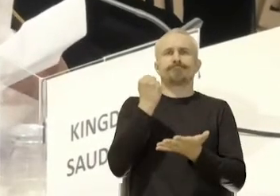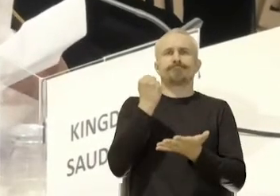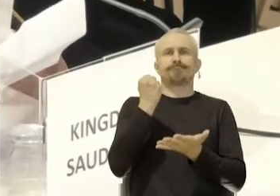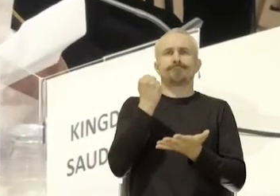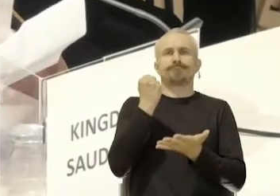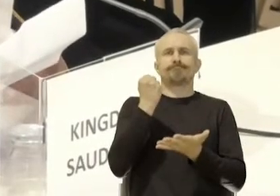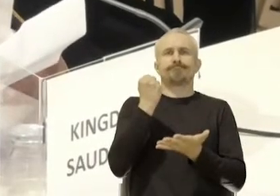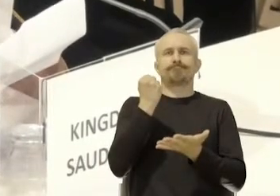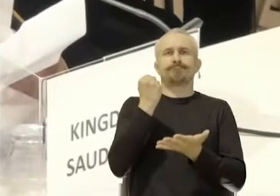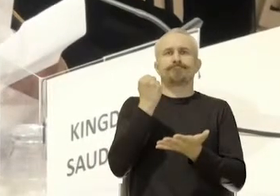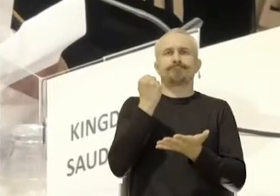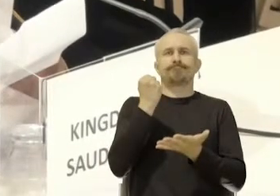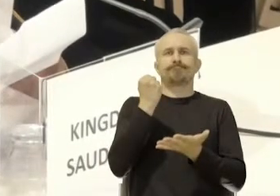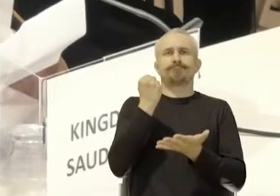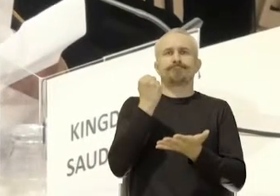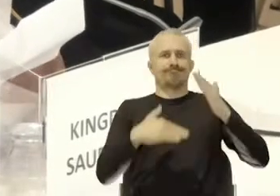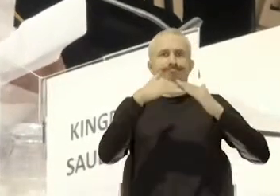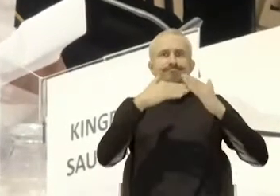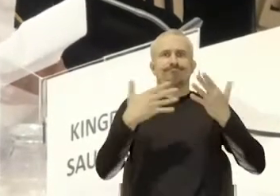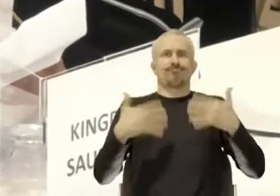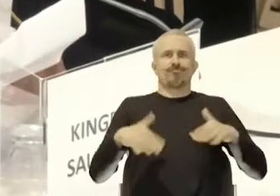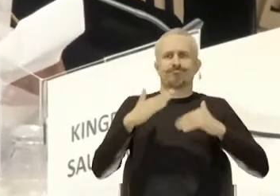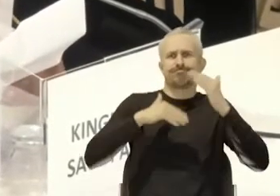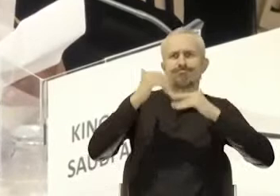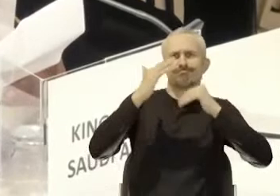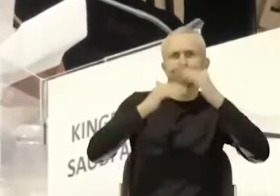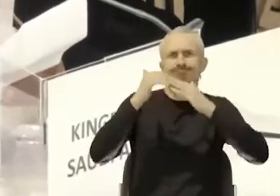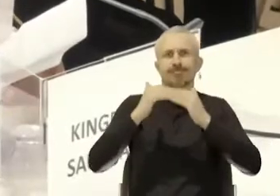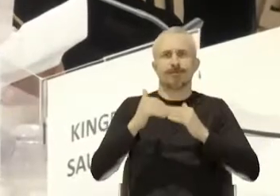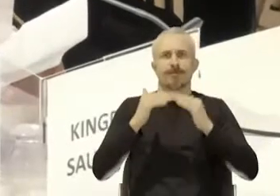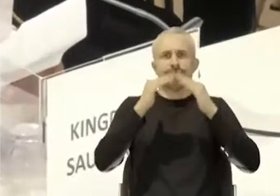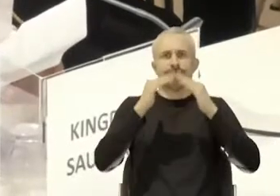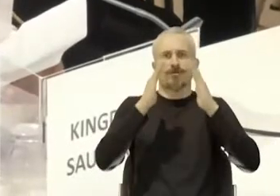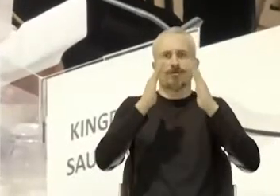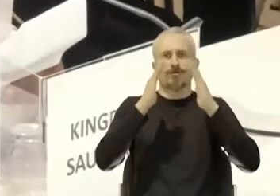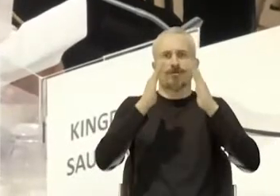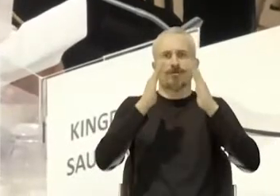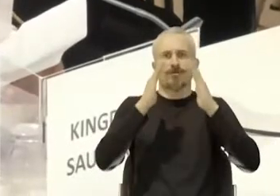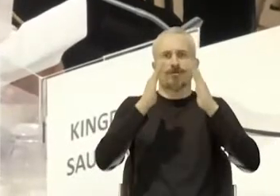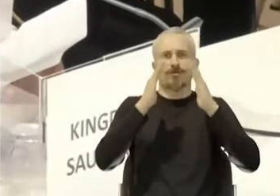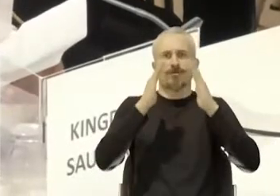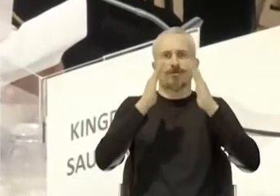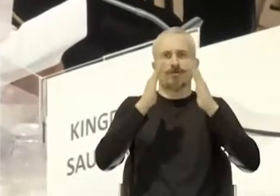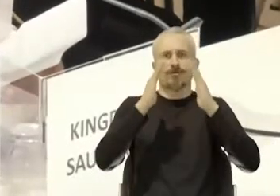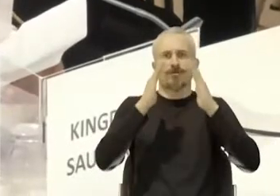have high performance in terms of reconstruction of housing.